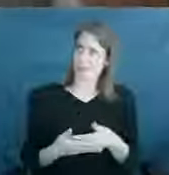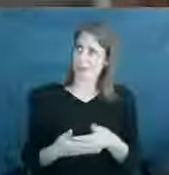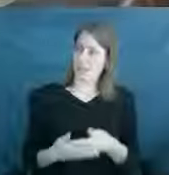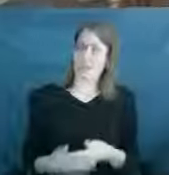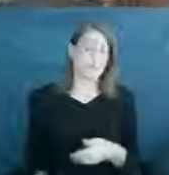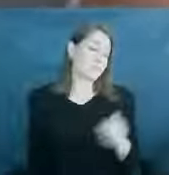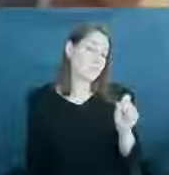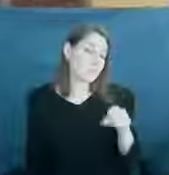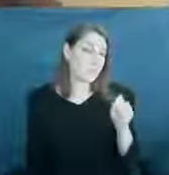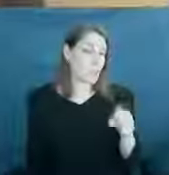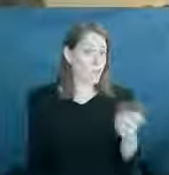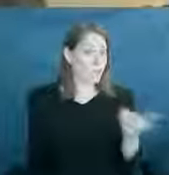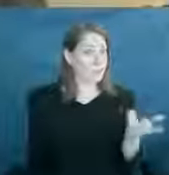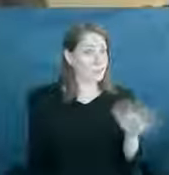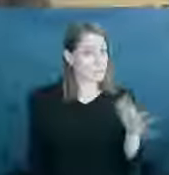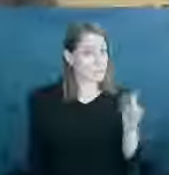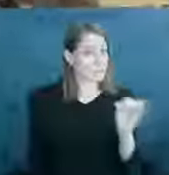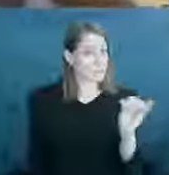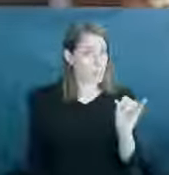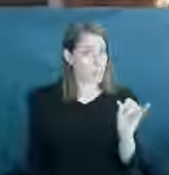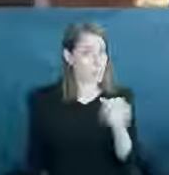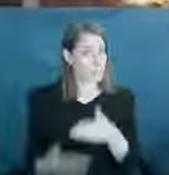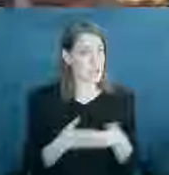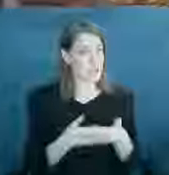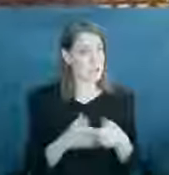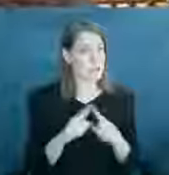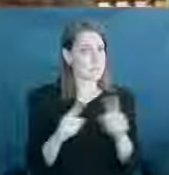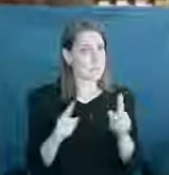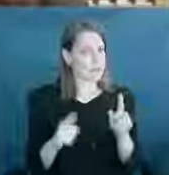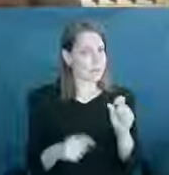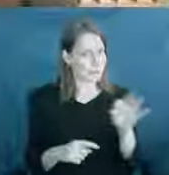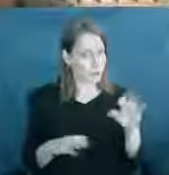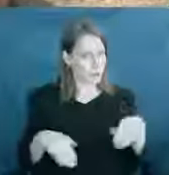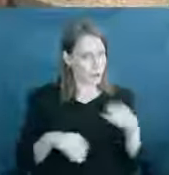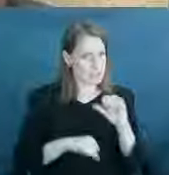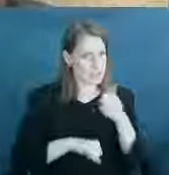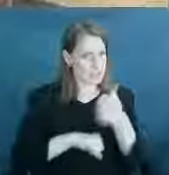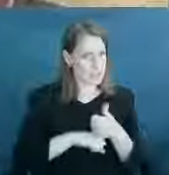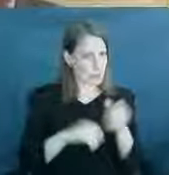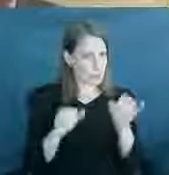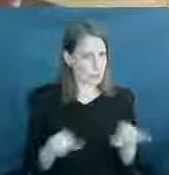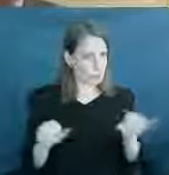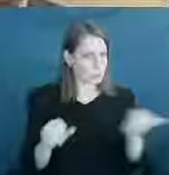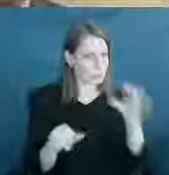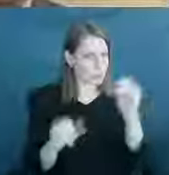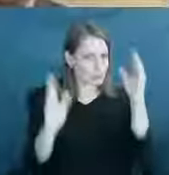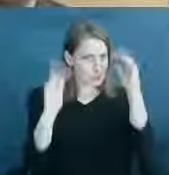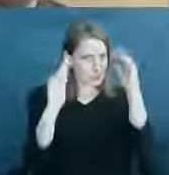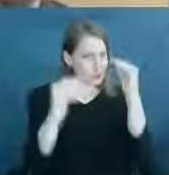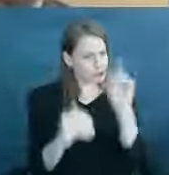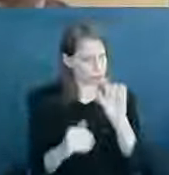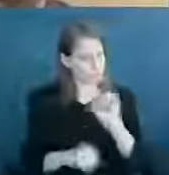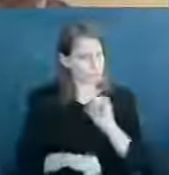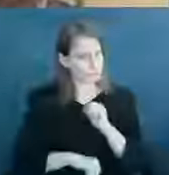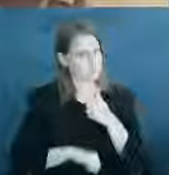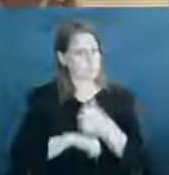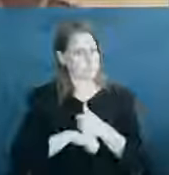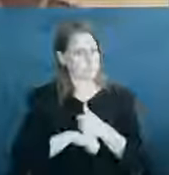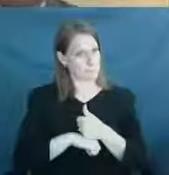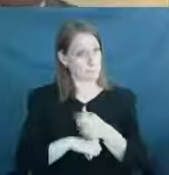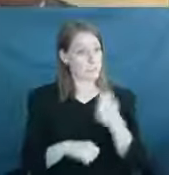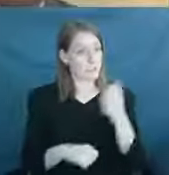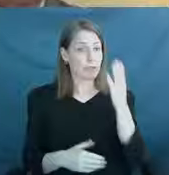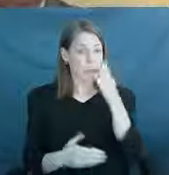embarrassment? It's like being a baby. It's like... Yeah. Well, it may be a bit like being a baby, but when we're